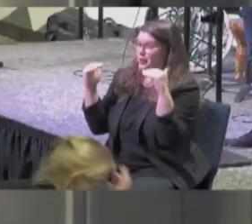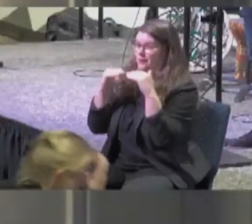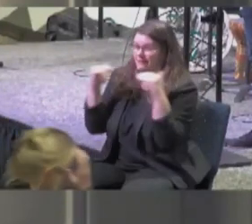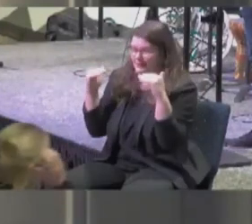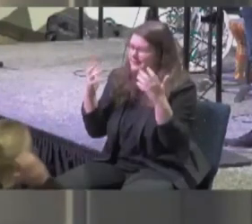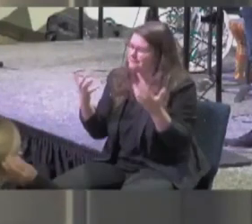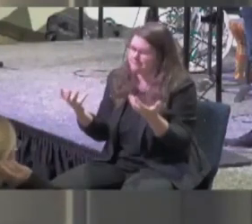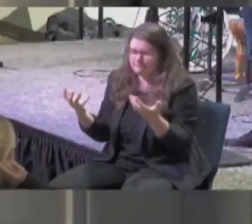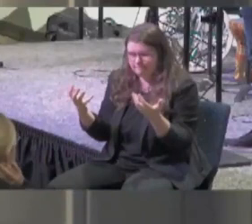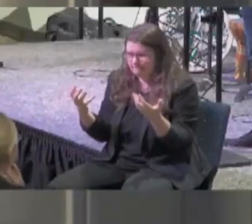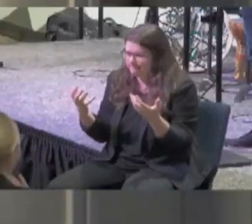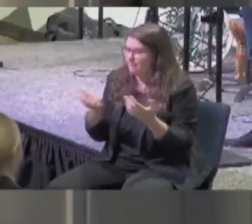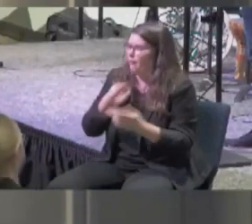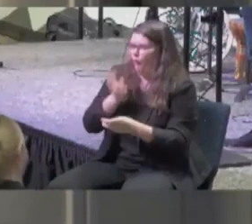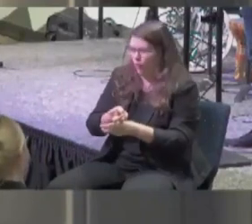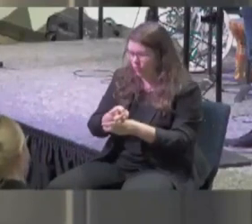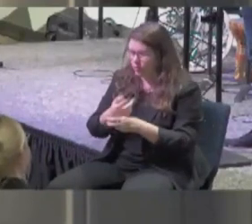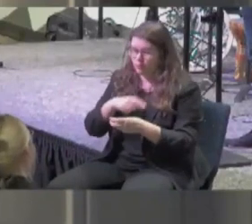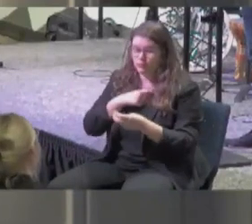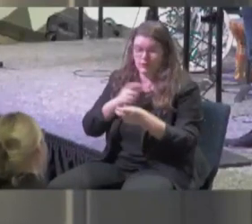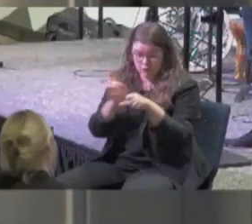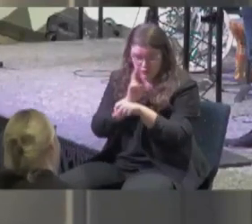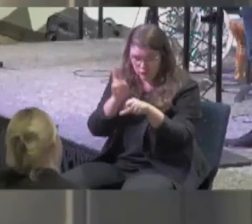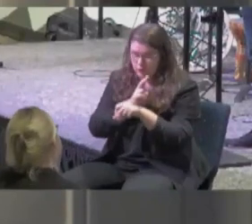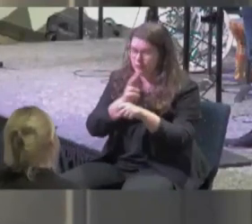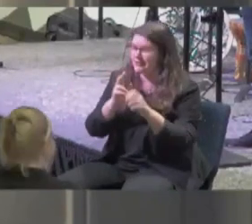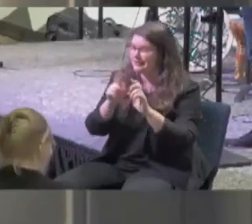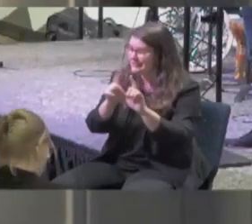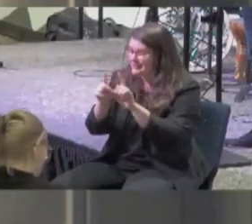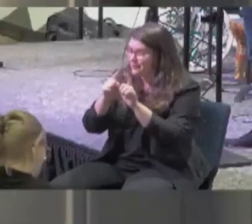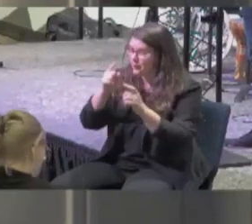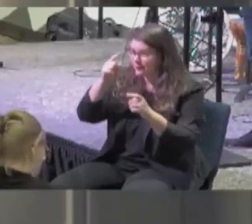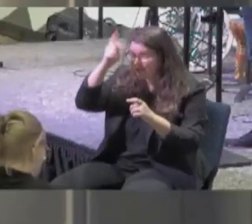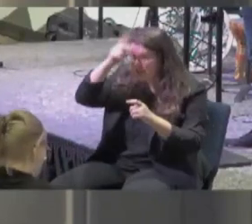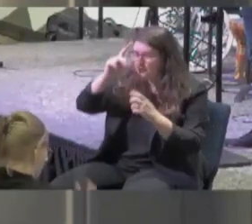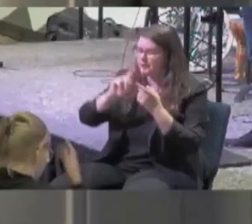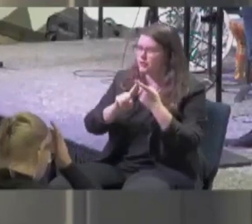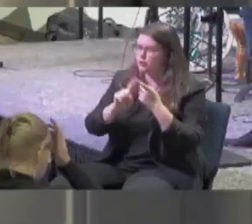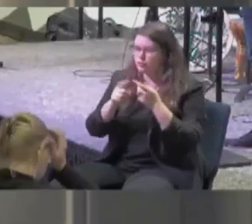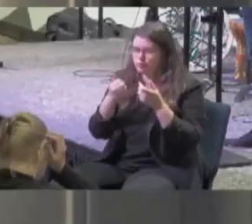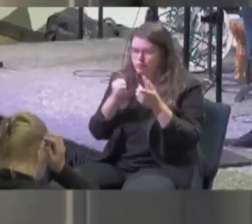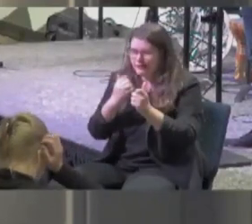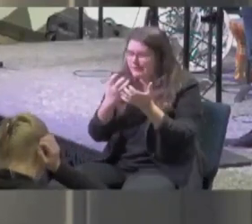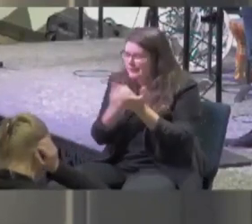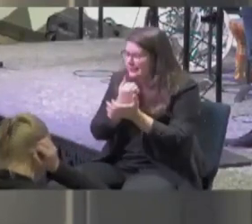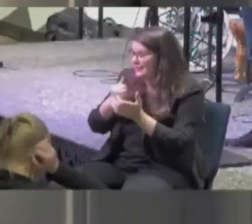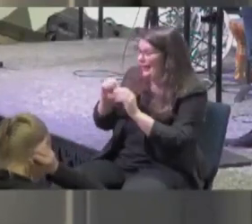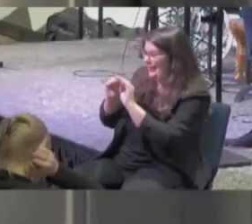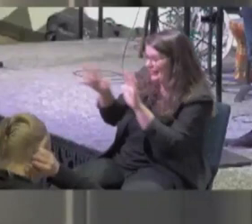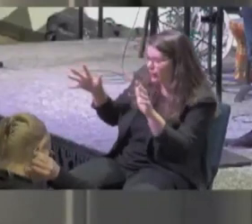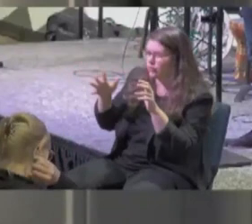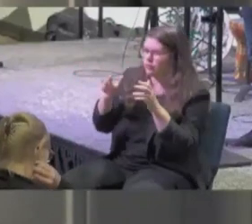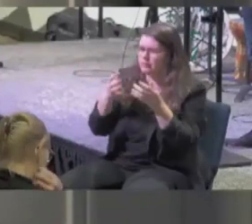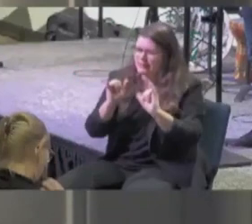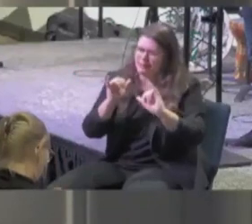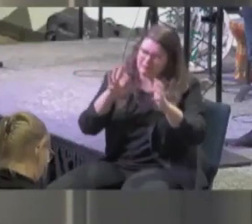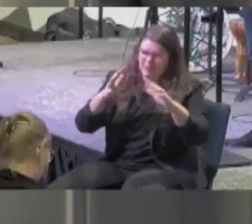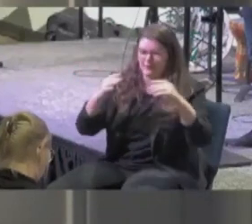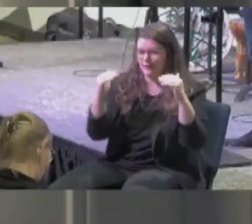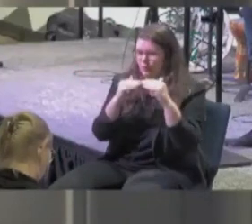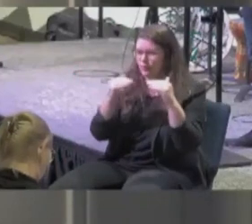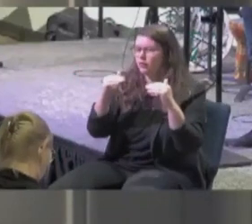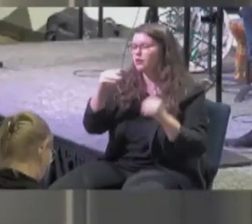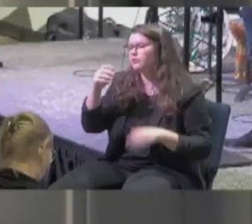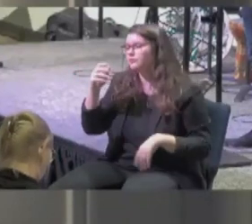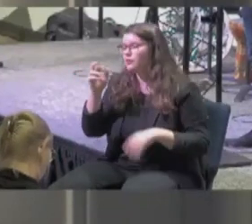of confidential analysis, relevance theory, conceptual metaphor theory, and a range of approaches in cognitive semantics,